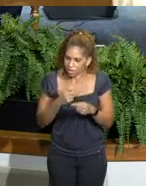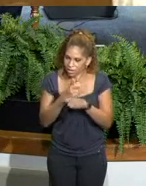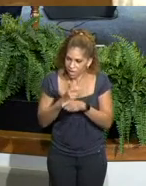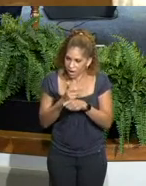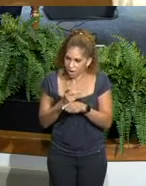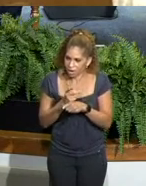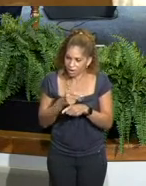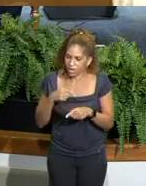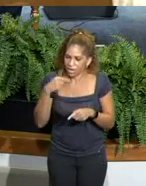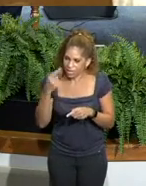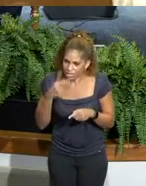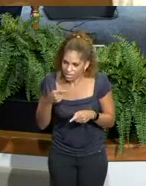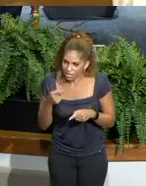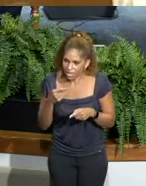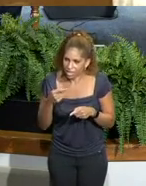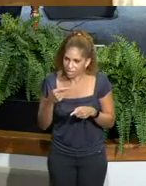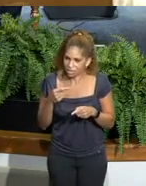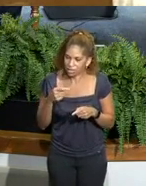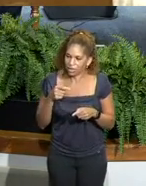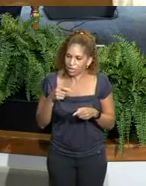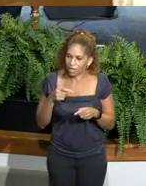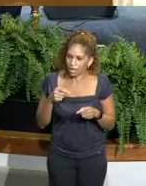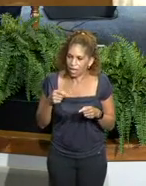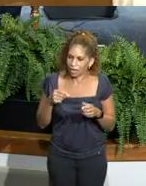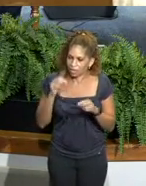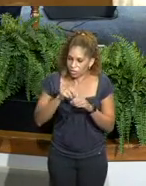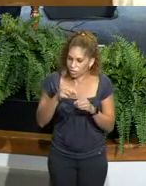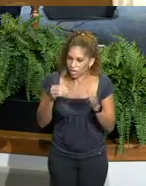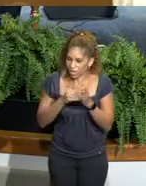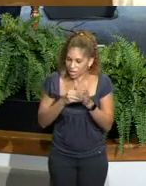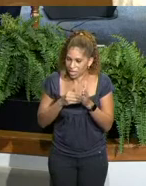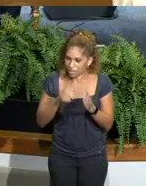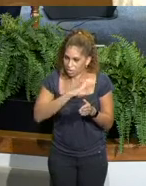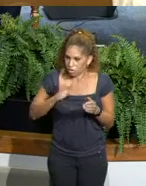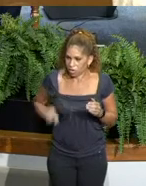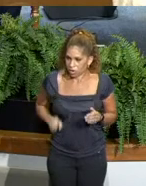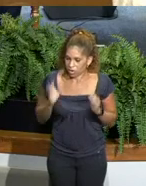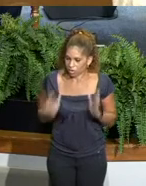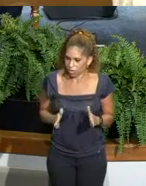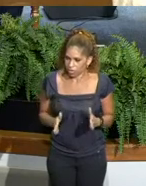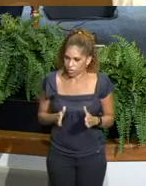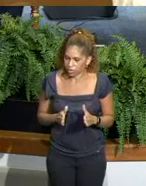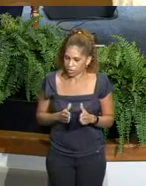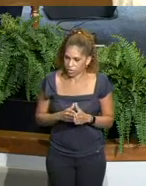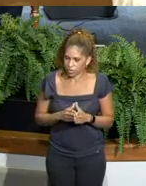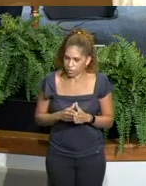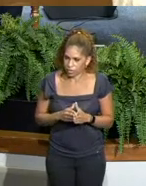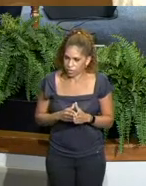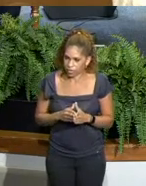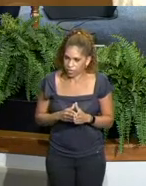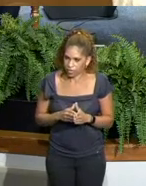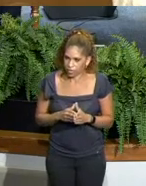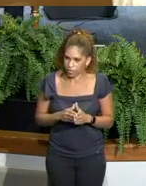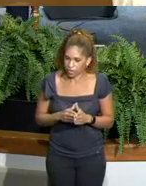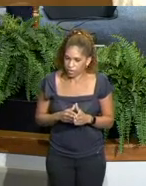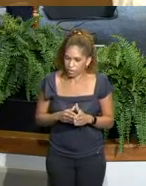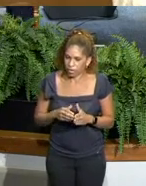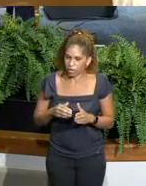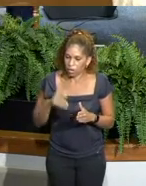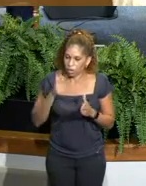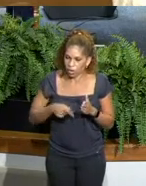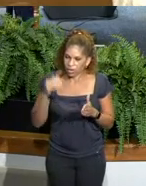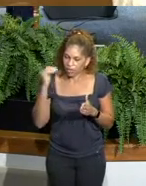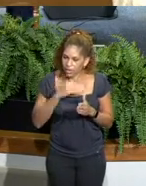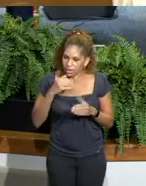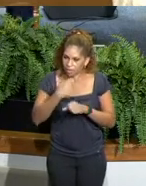claim to be a Christian when I look, Jesus healed the lepers and never charged them a copay? What myth